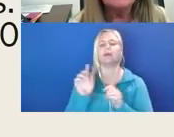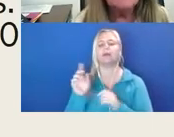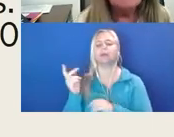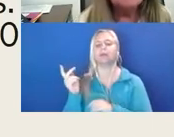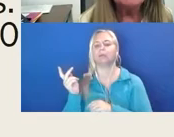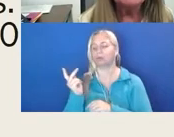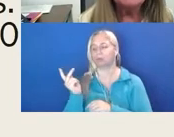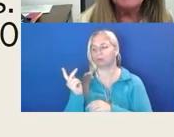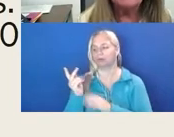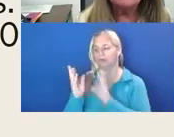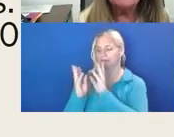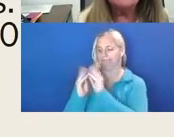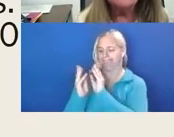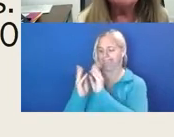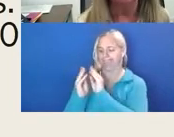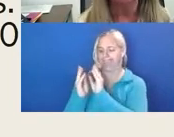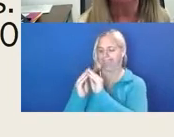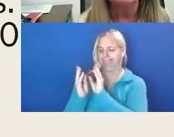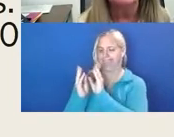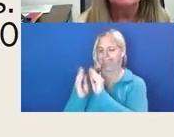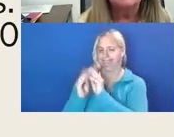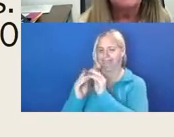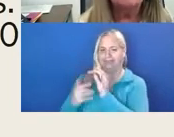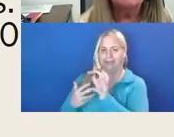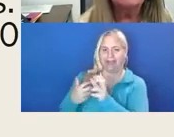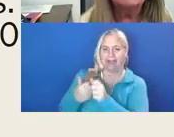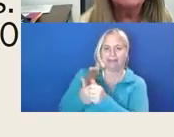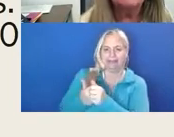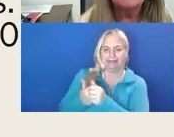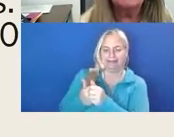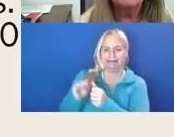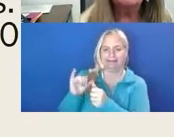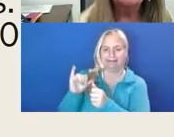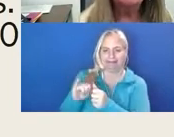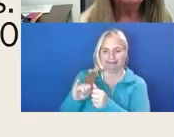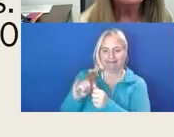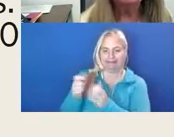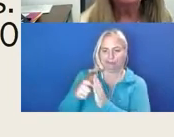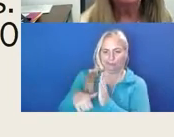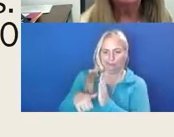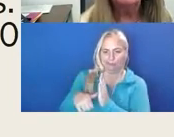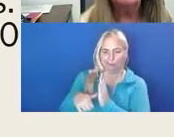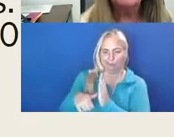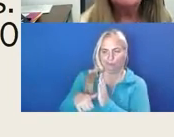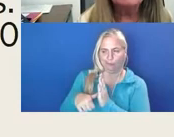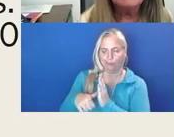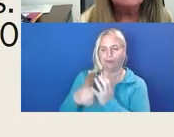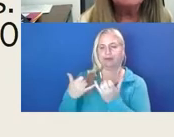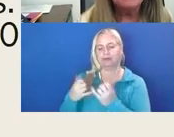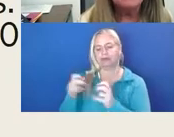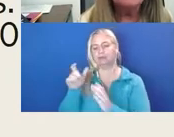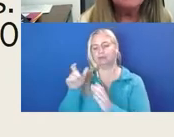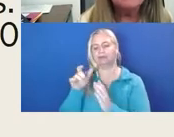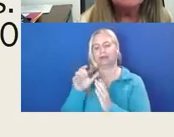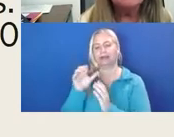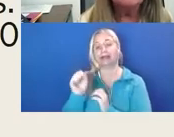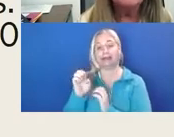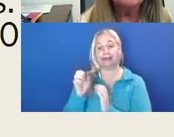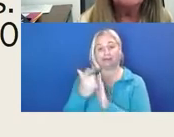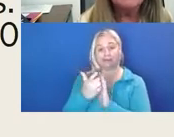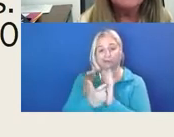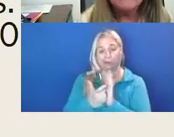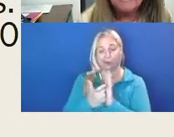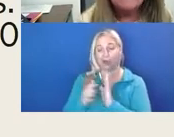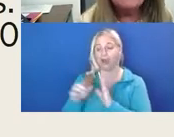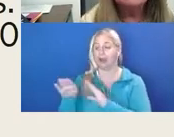are collaborating on, kind of an update of this article, where we're taking a look at the case law and the behavior